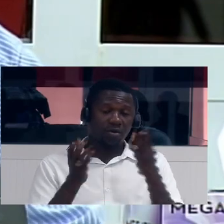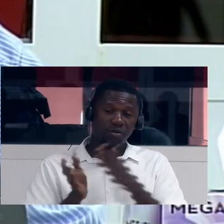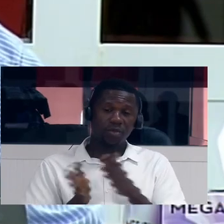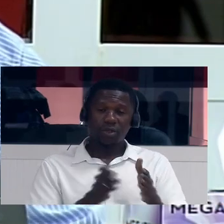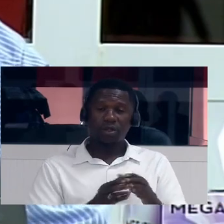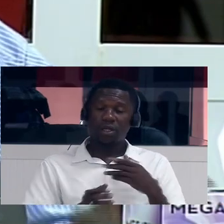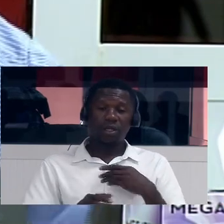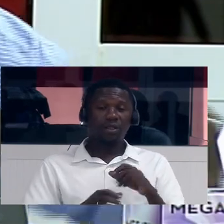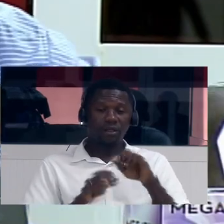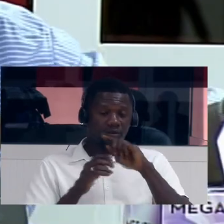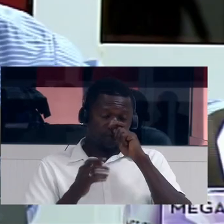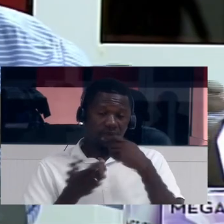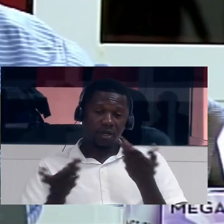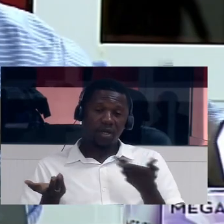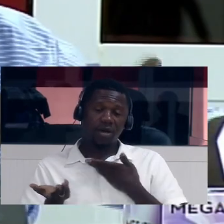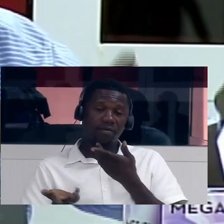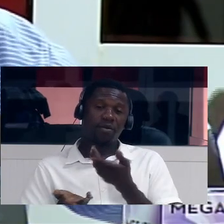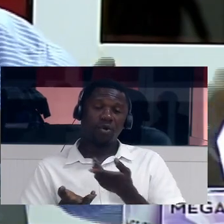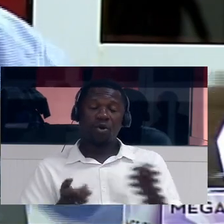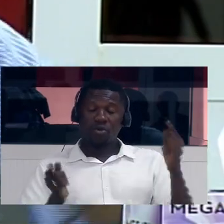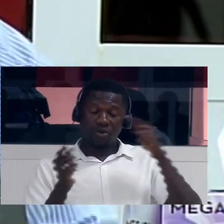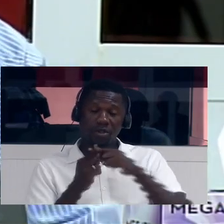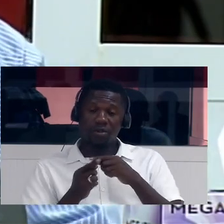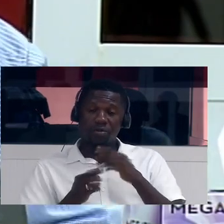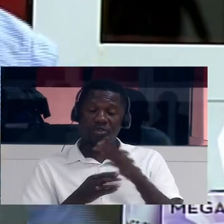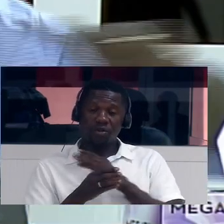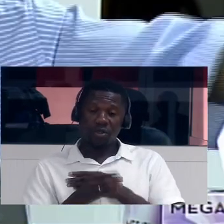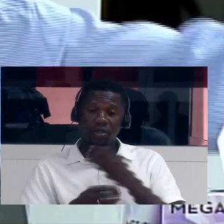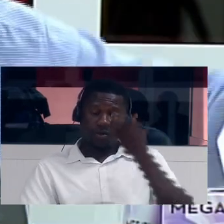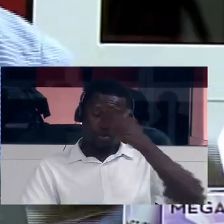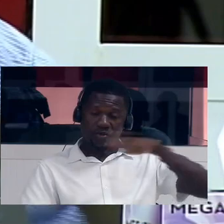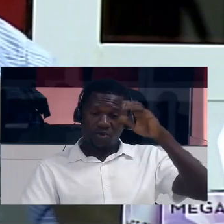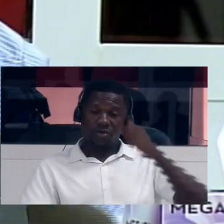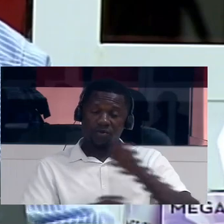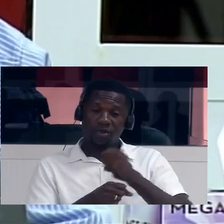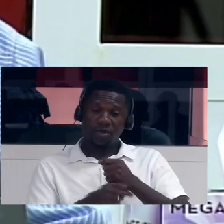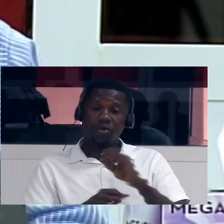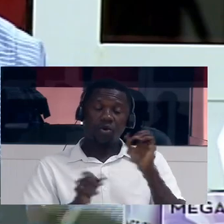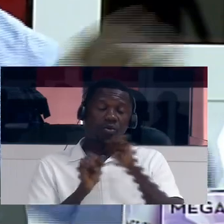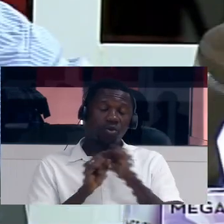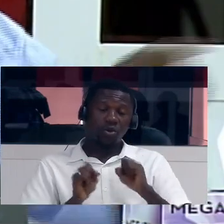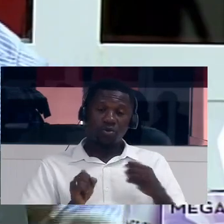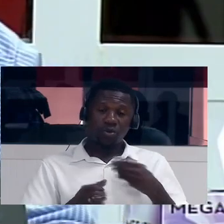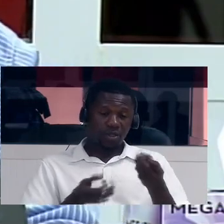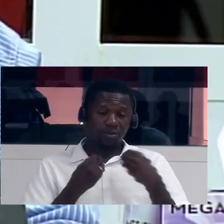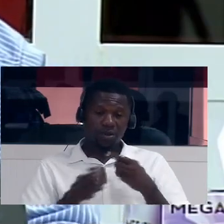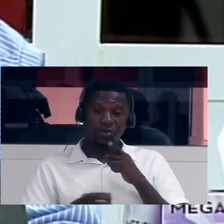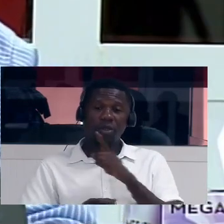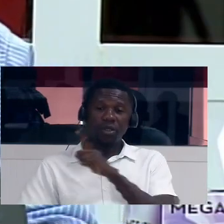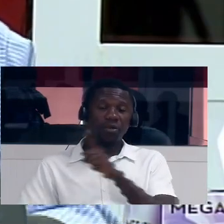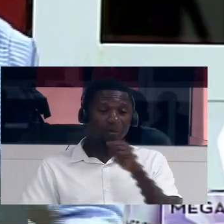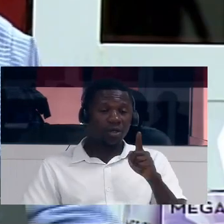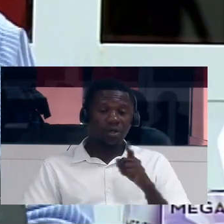fatality. But up to this, before this commission was set up, nobody will tell me that it was this or that who gave instruction